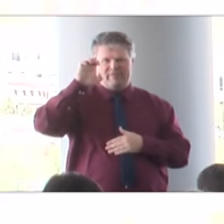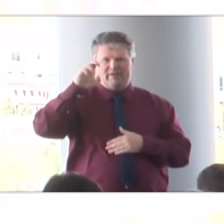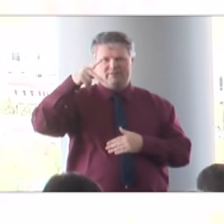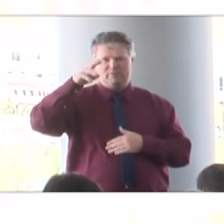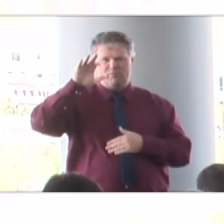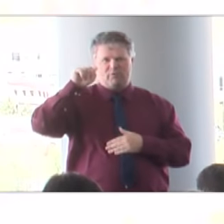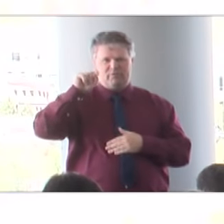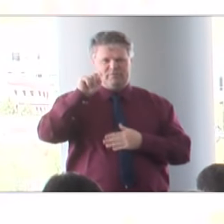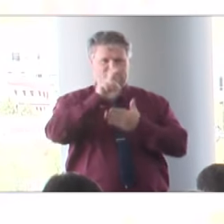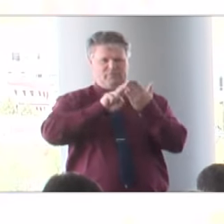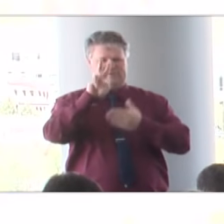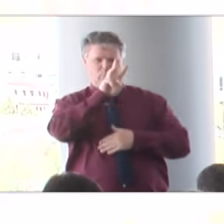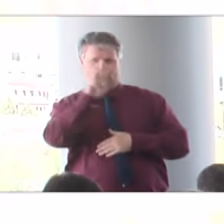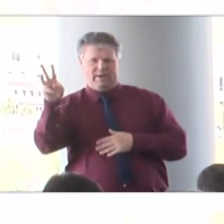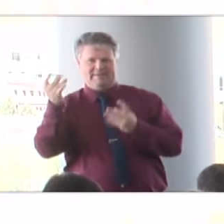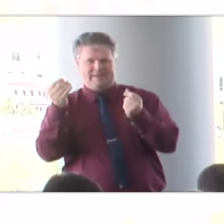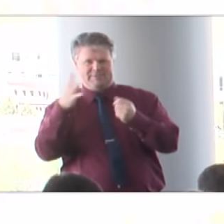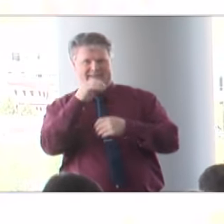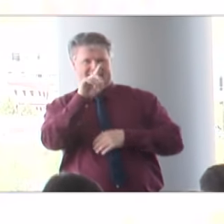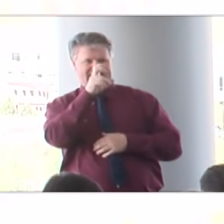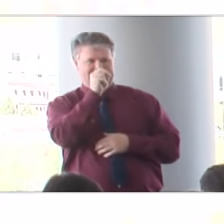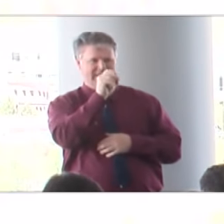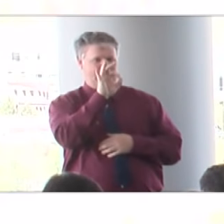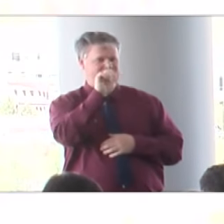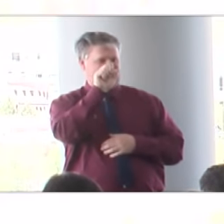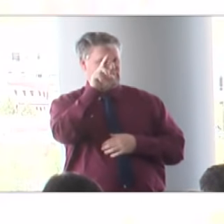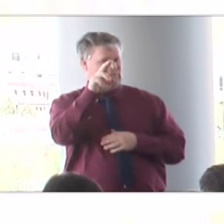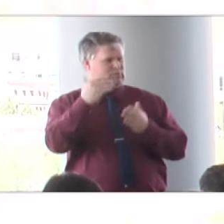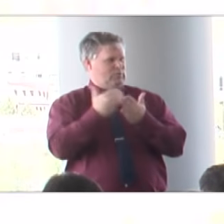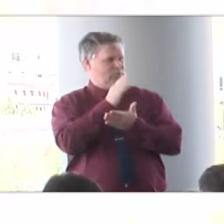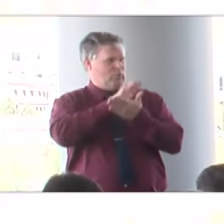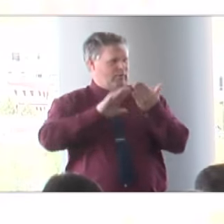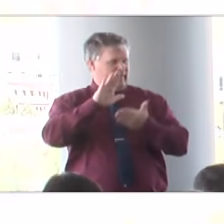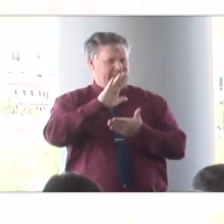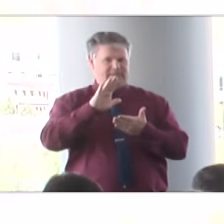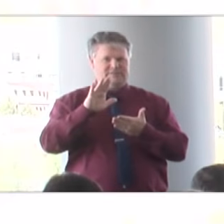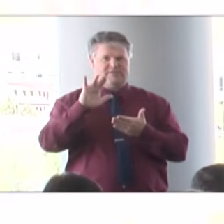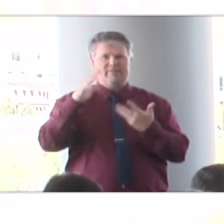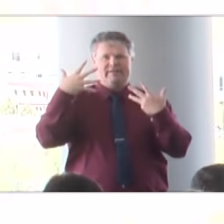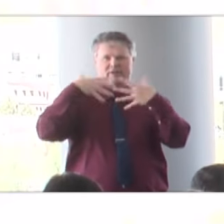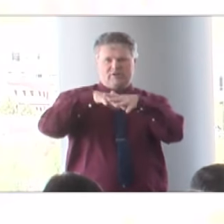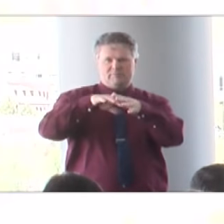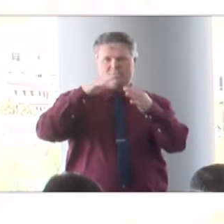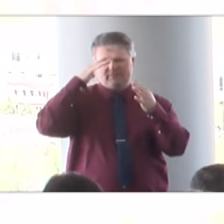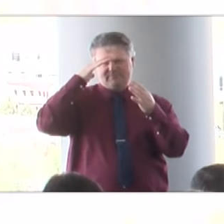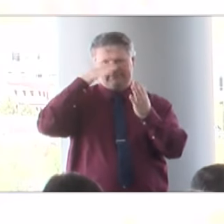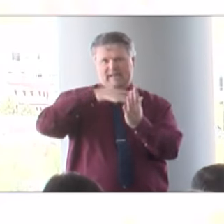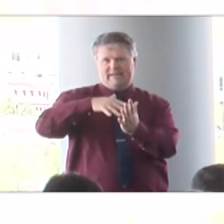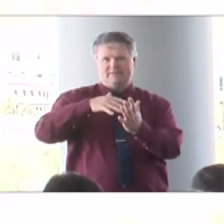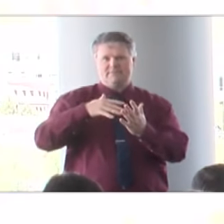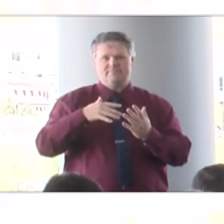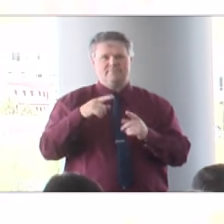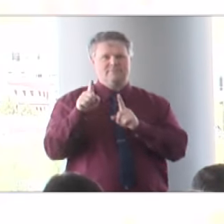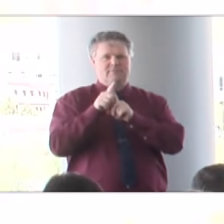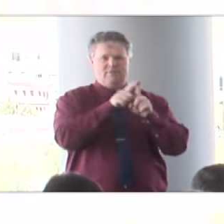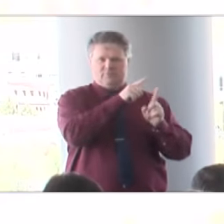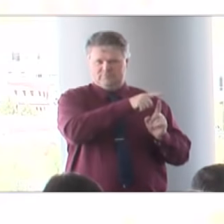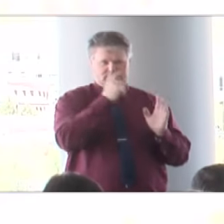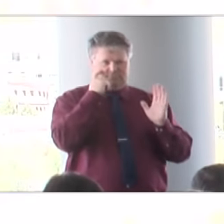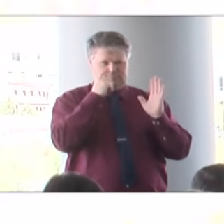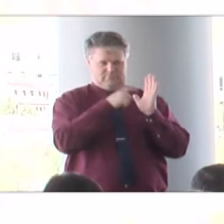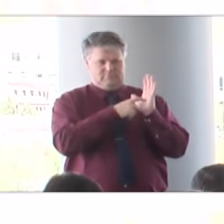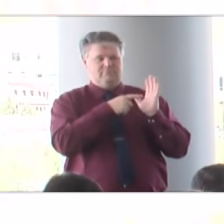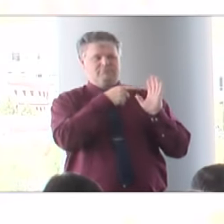university's West Campus and dean of ASU's new college of interdisciplinary studies. She is also a noted